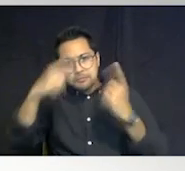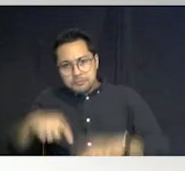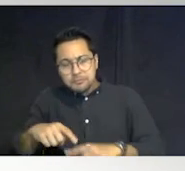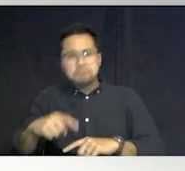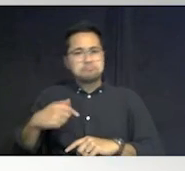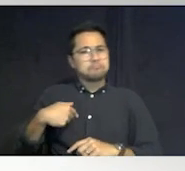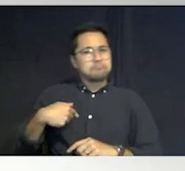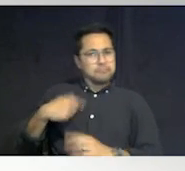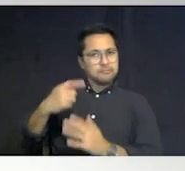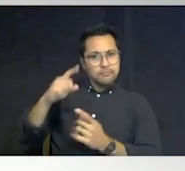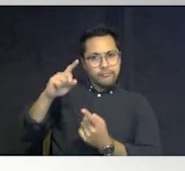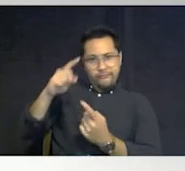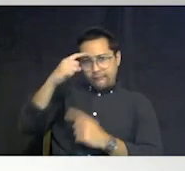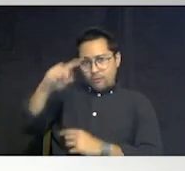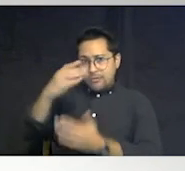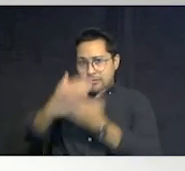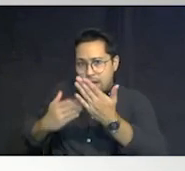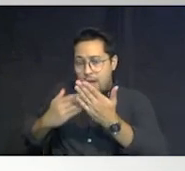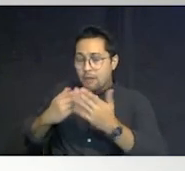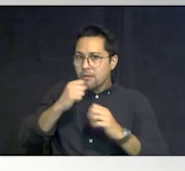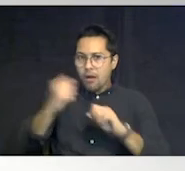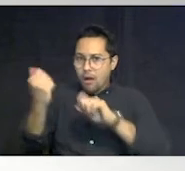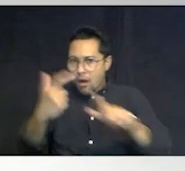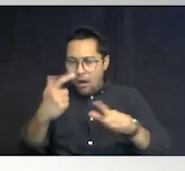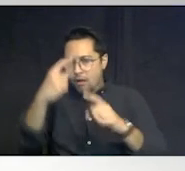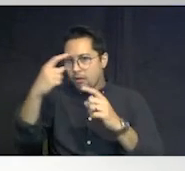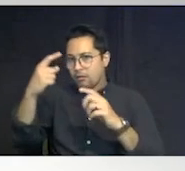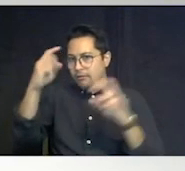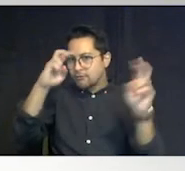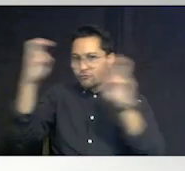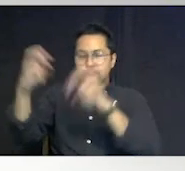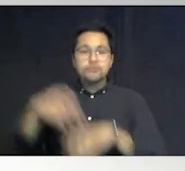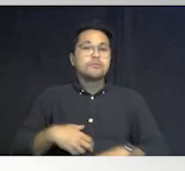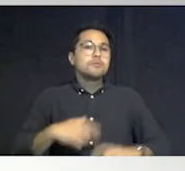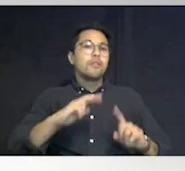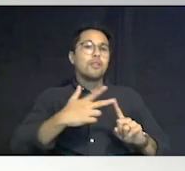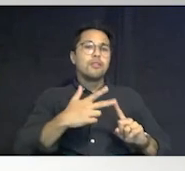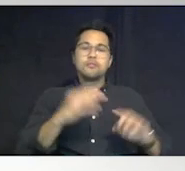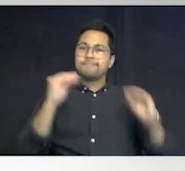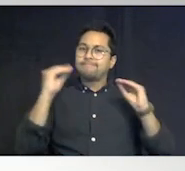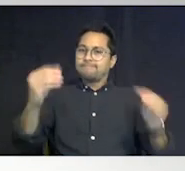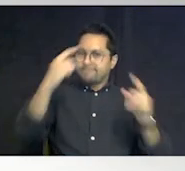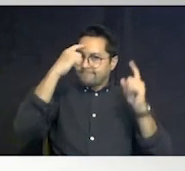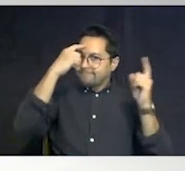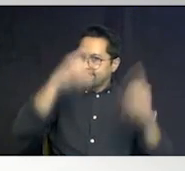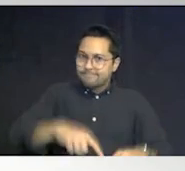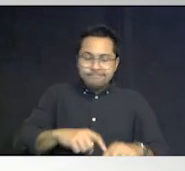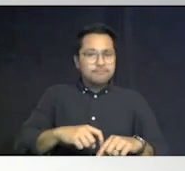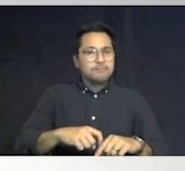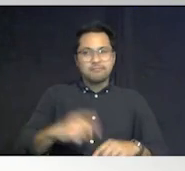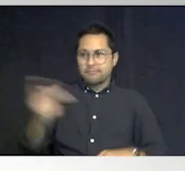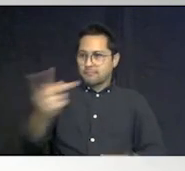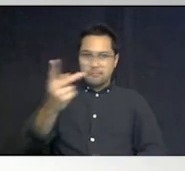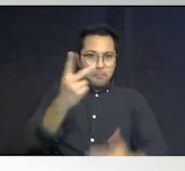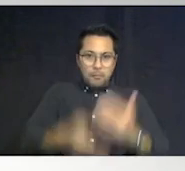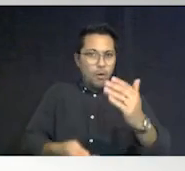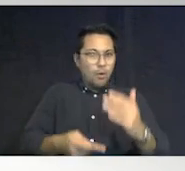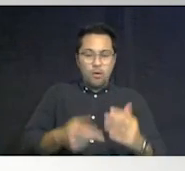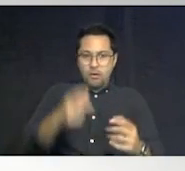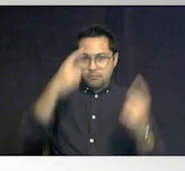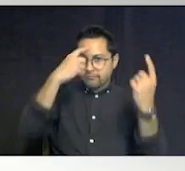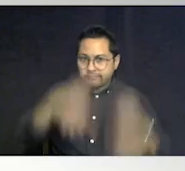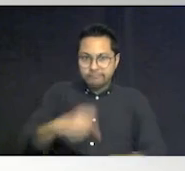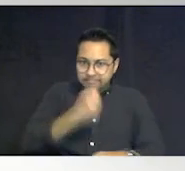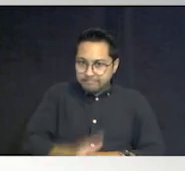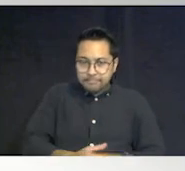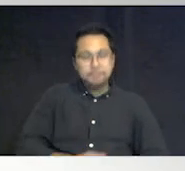to some issues, but not all in dispute. And the other one would be no agreement, when parties cannot find any resolution to the disputes they're discussing.